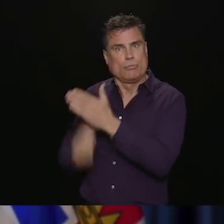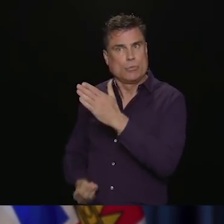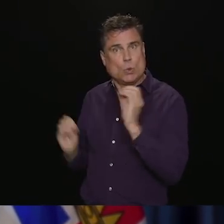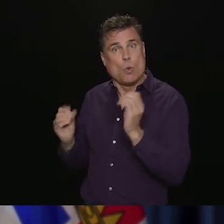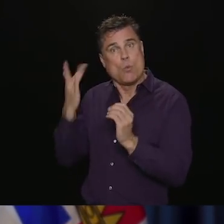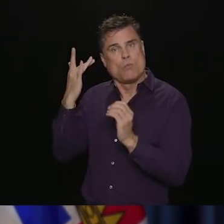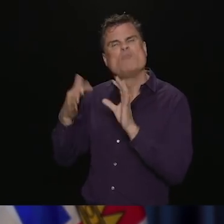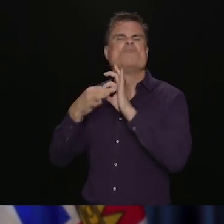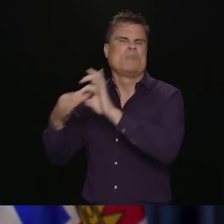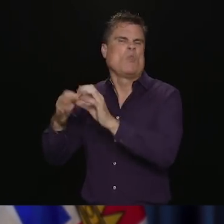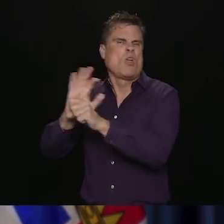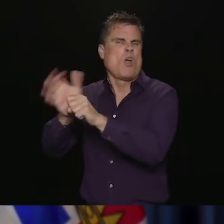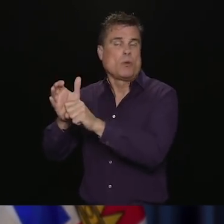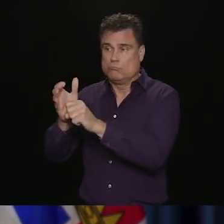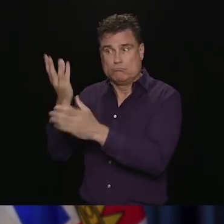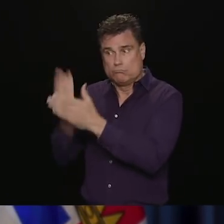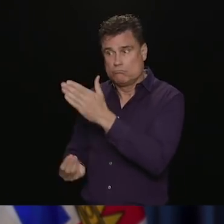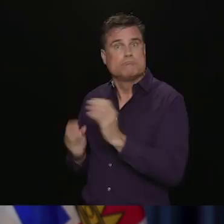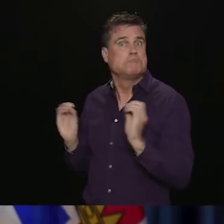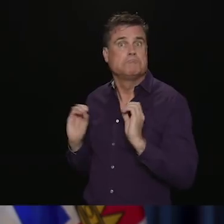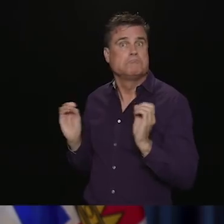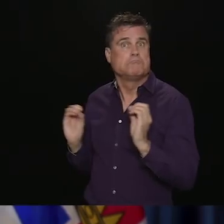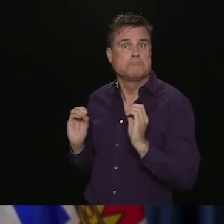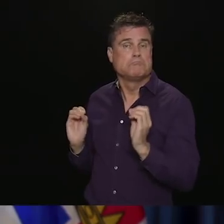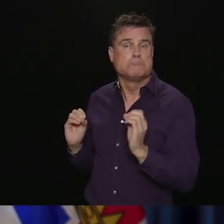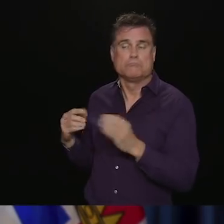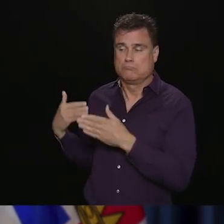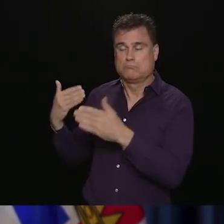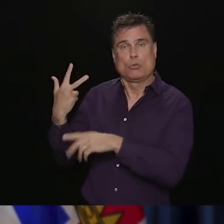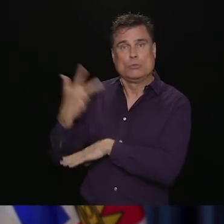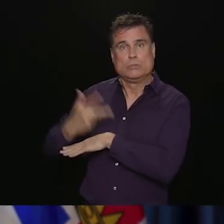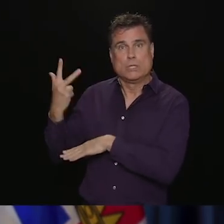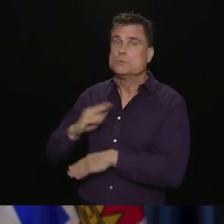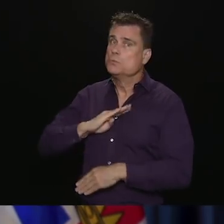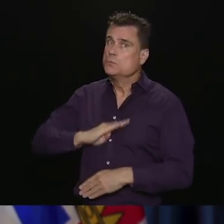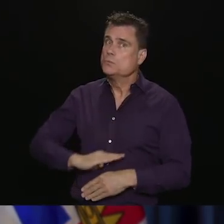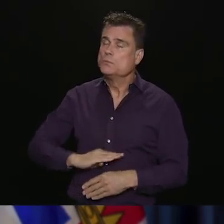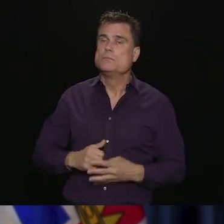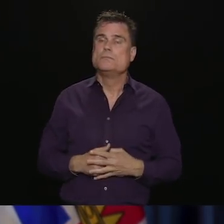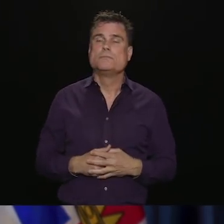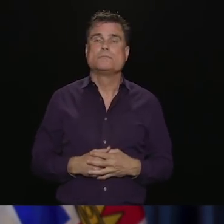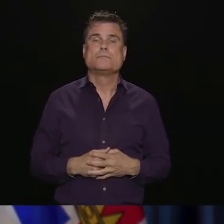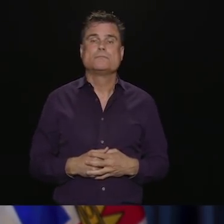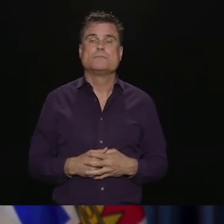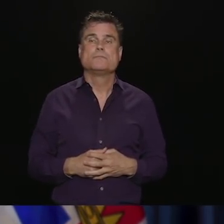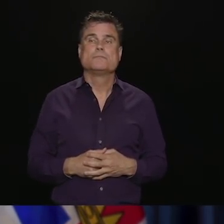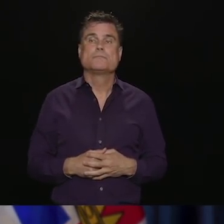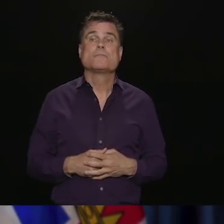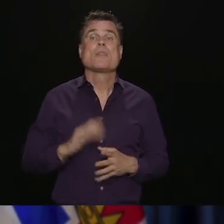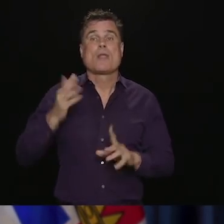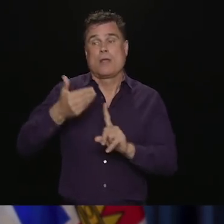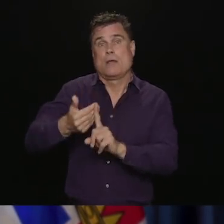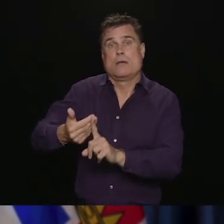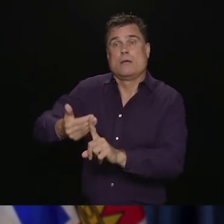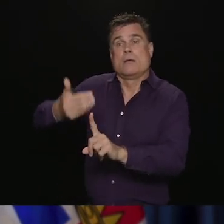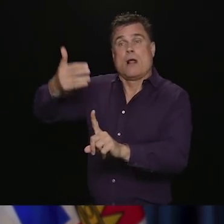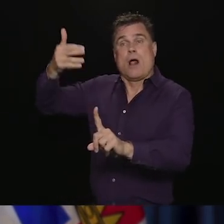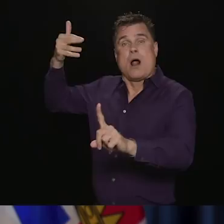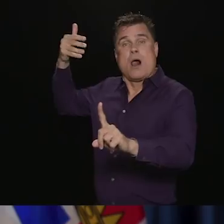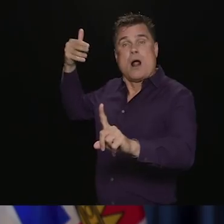had passed away in our Friday report. We want to pass on our condolences to that family, to the 168